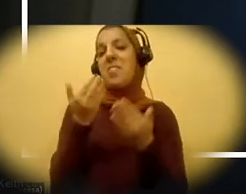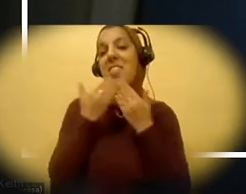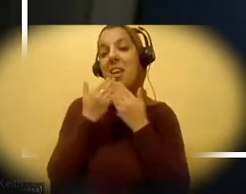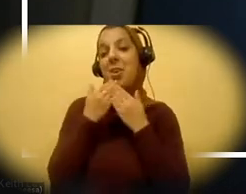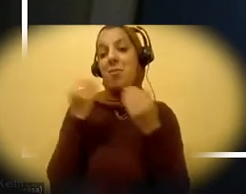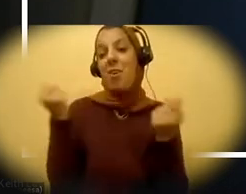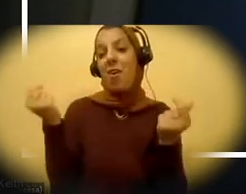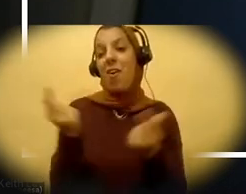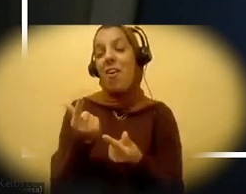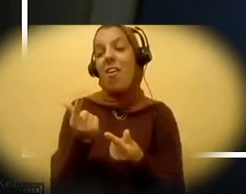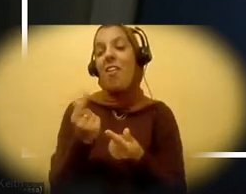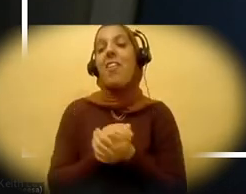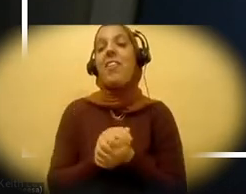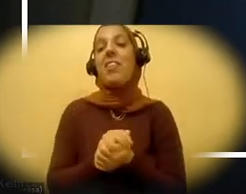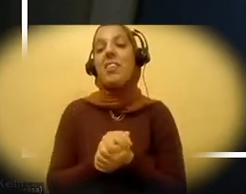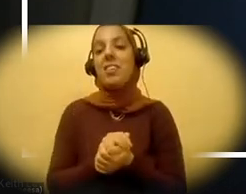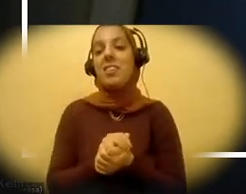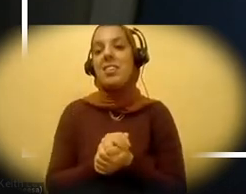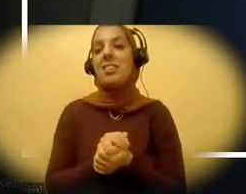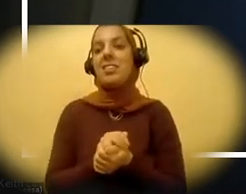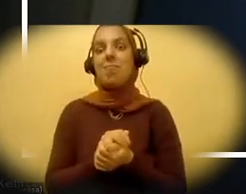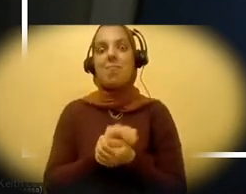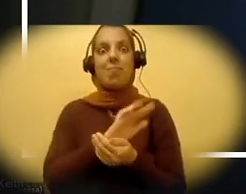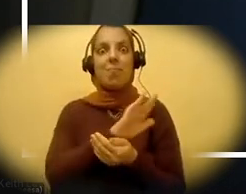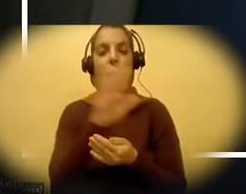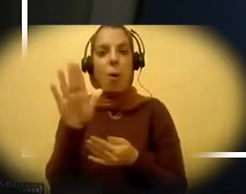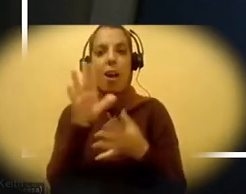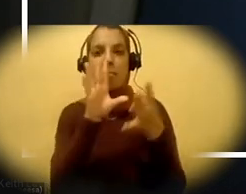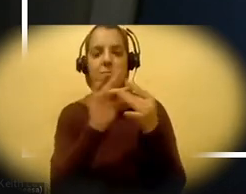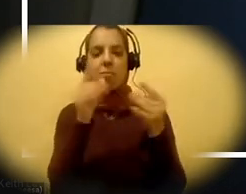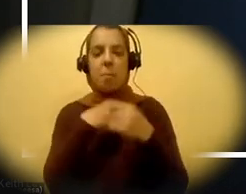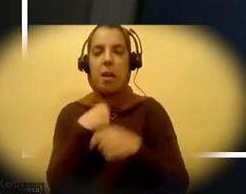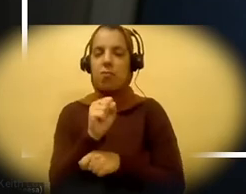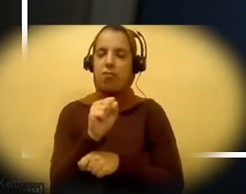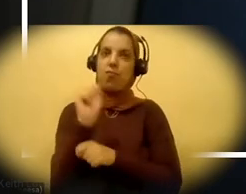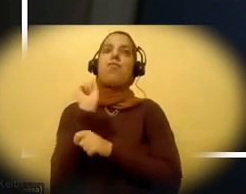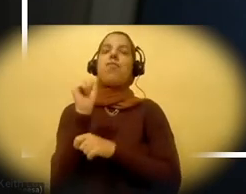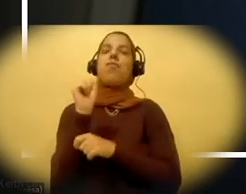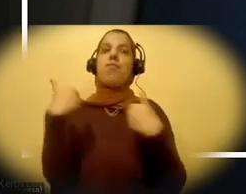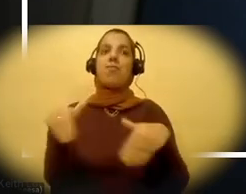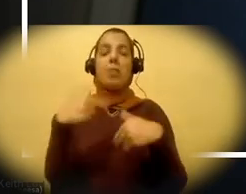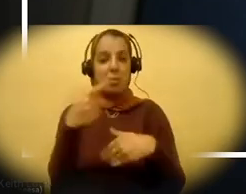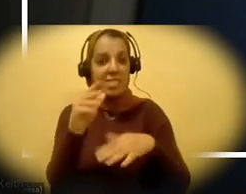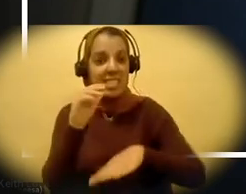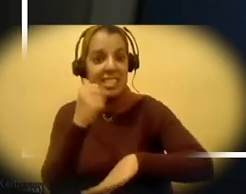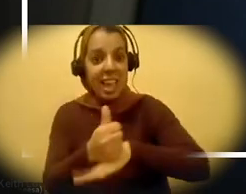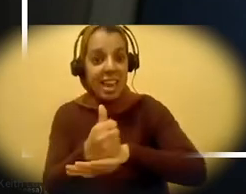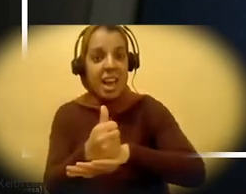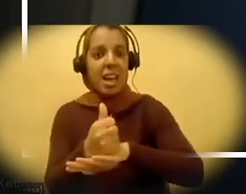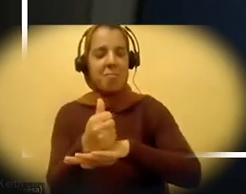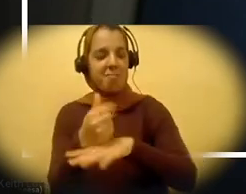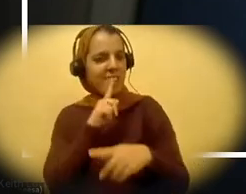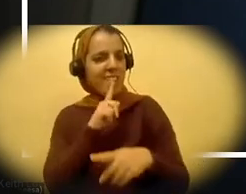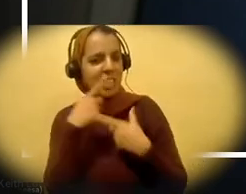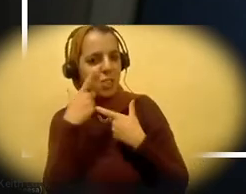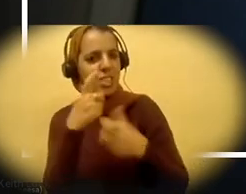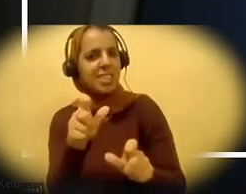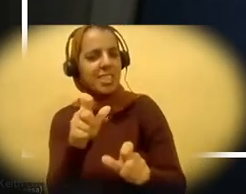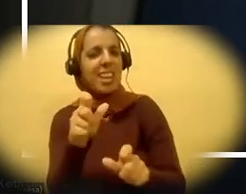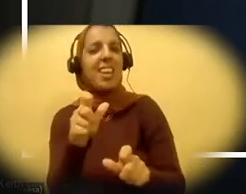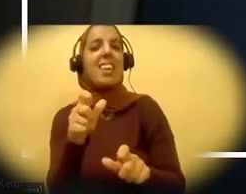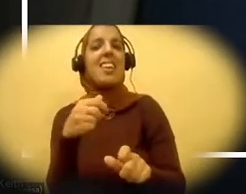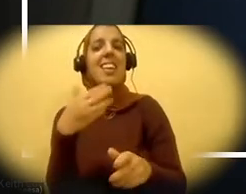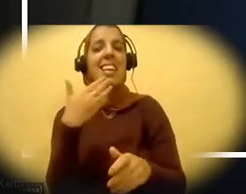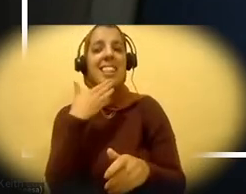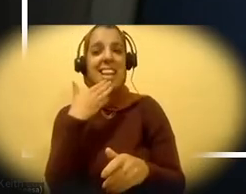really blown away that this, you know, you've put this together, and it's so interesting. And thank you for